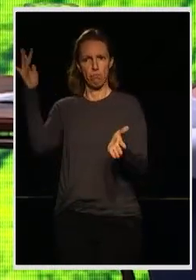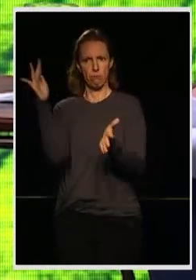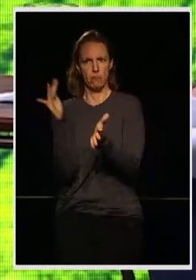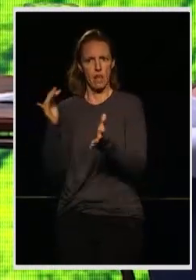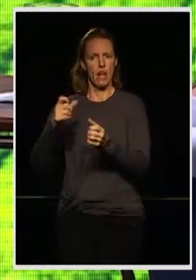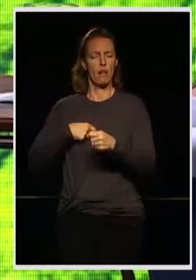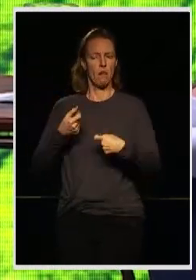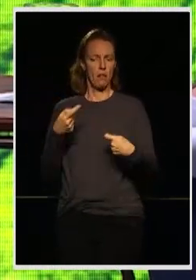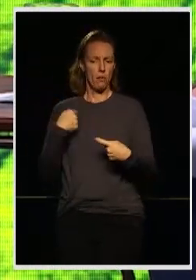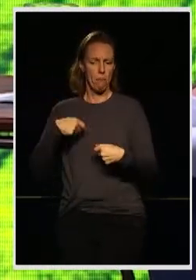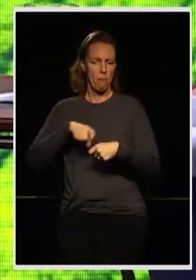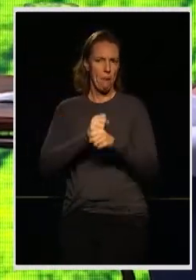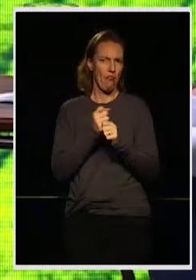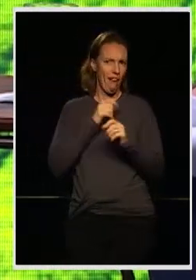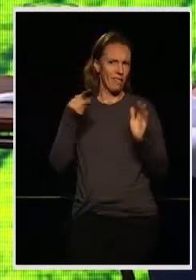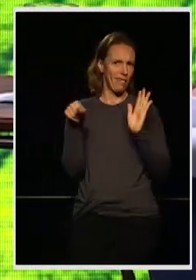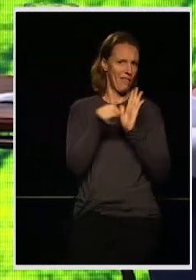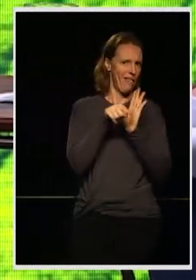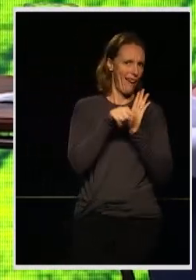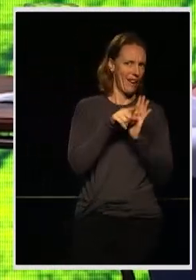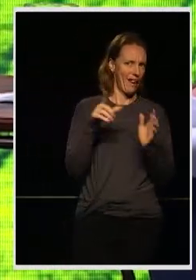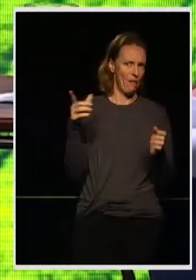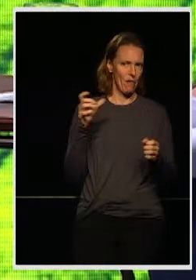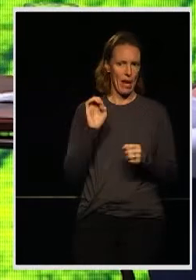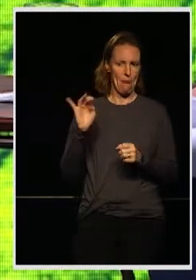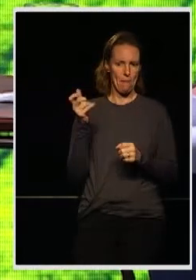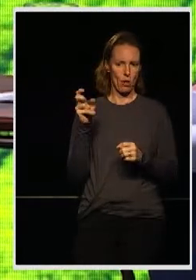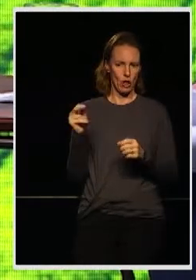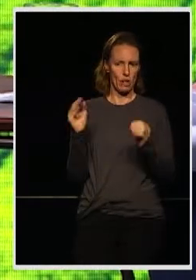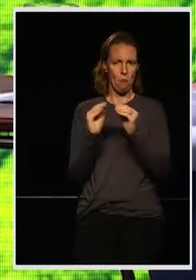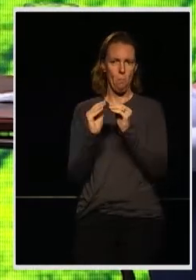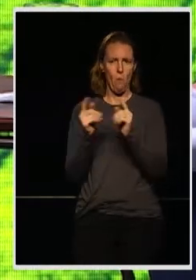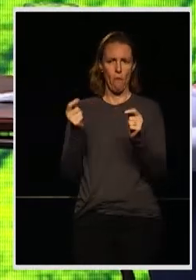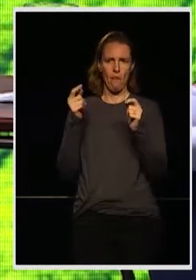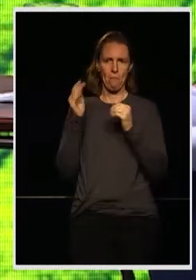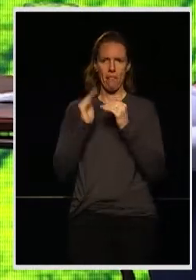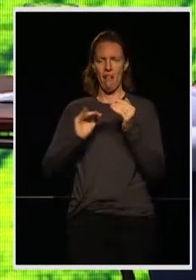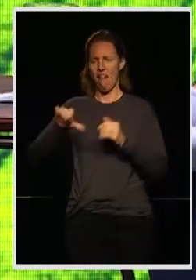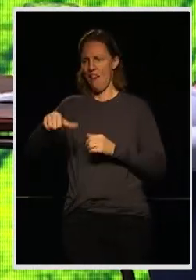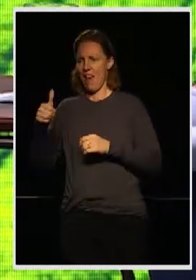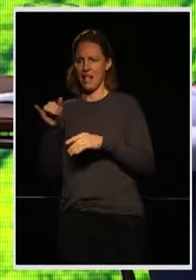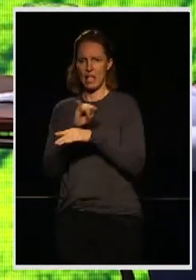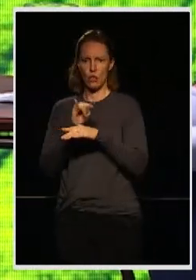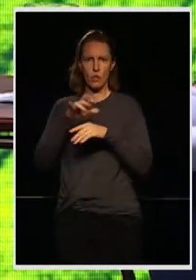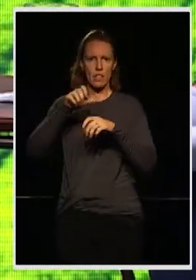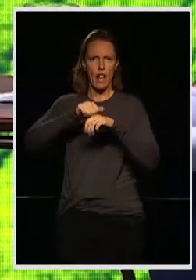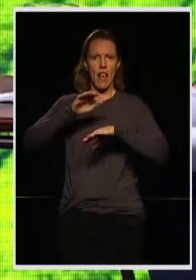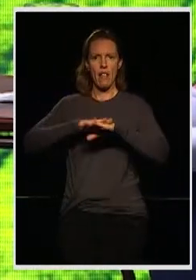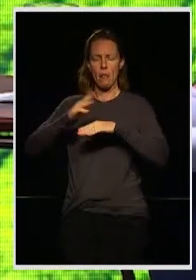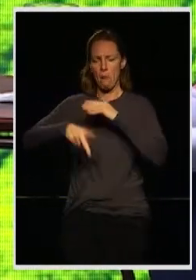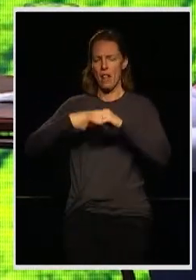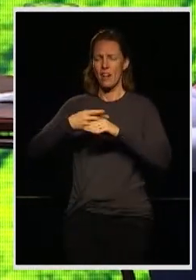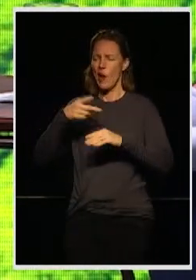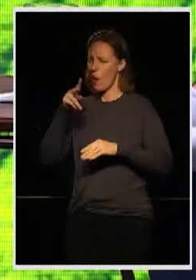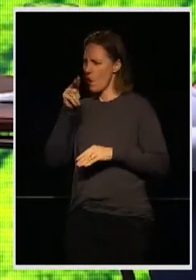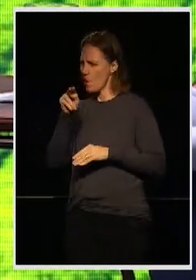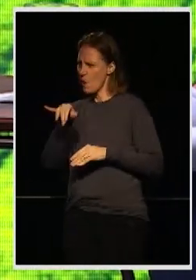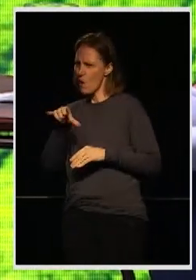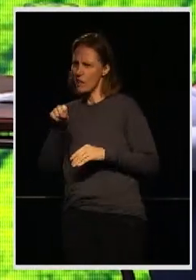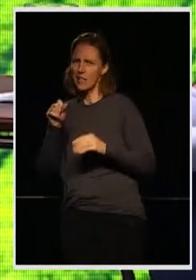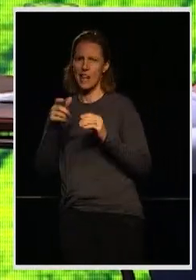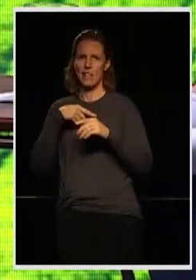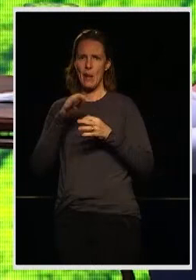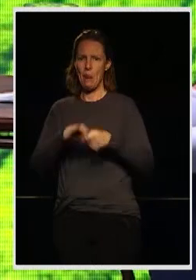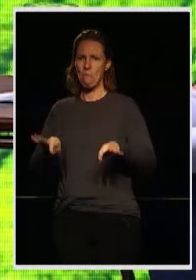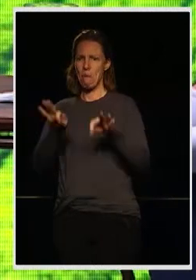drive us to negative emissions more rapidly than any industry on the planet. New York State is in an incredible position to